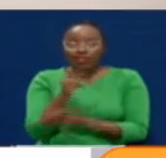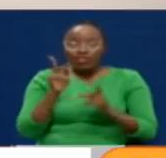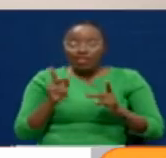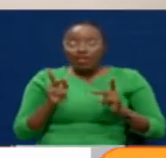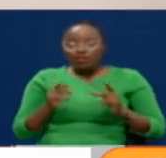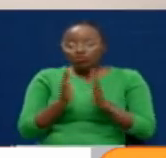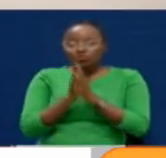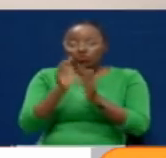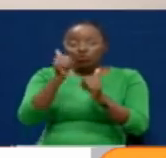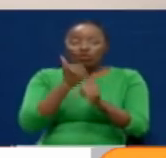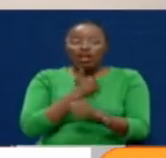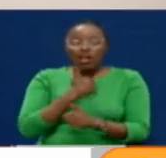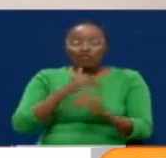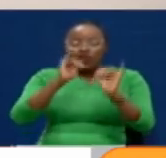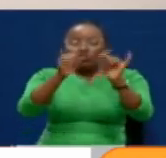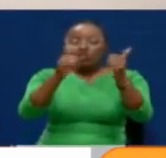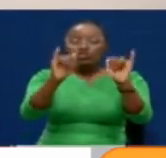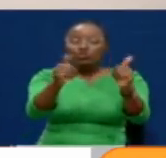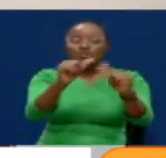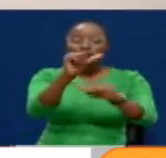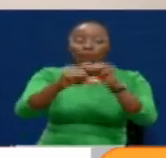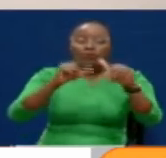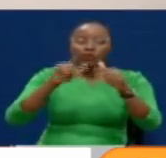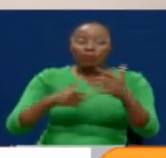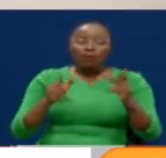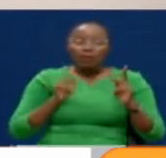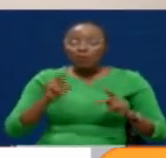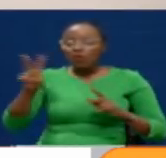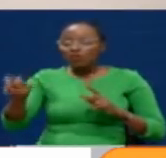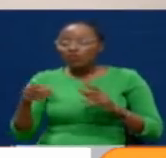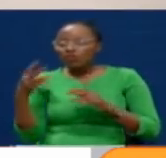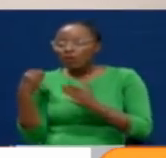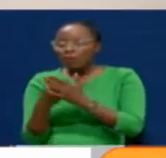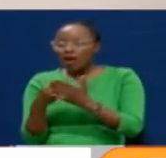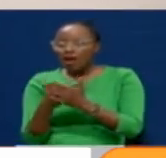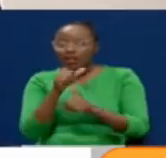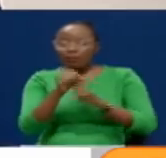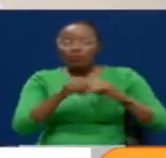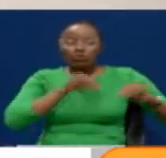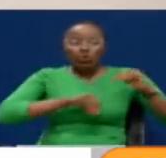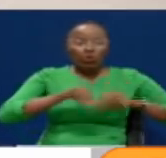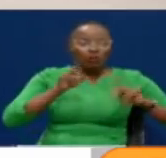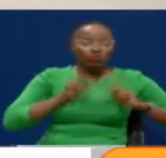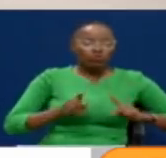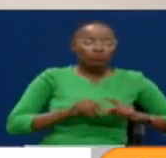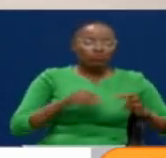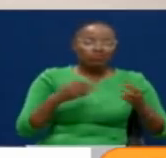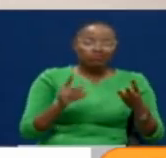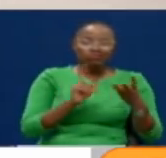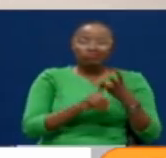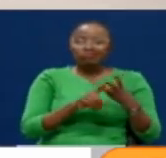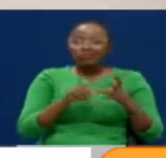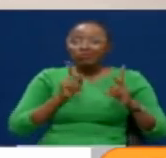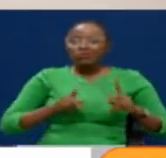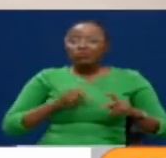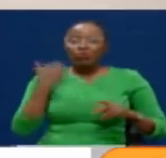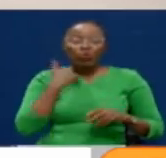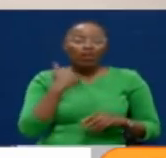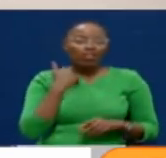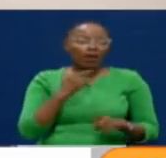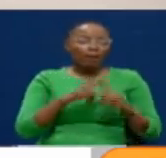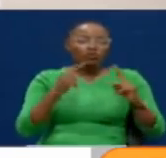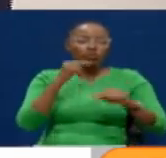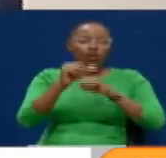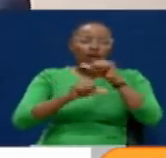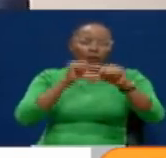headlines, the stories on the news is about people who've stolen money, it's about corrupt people, it's about heroes who are thugs before, but you don't talk